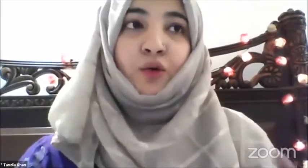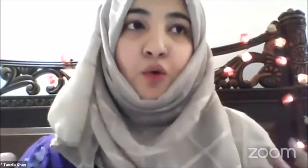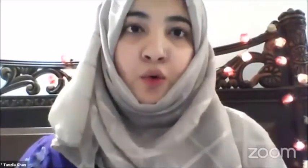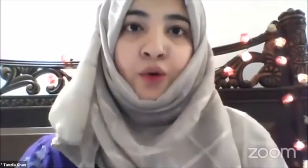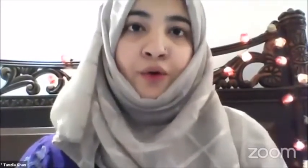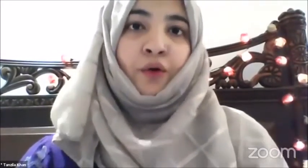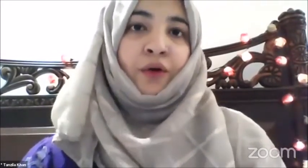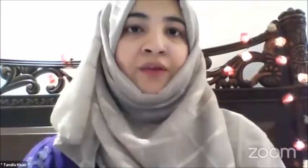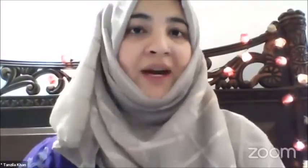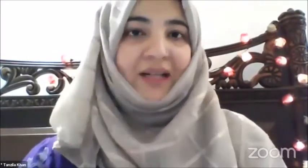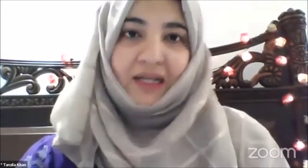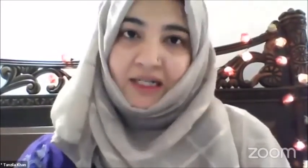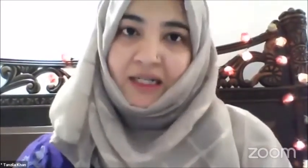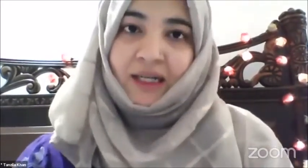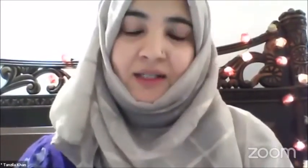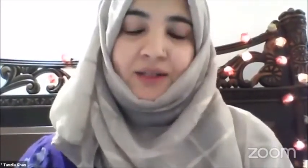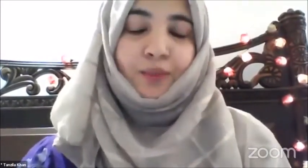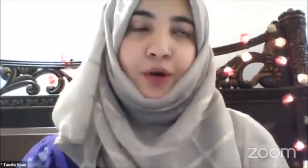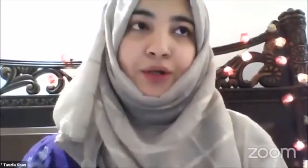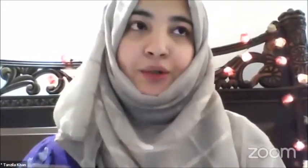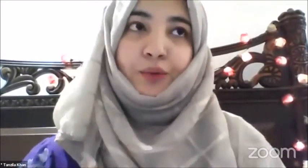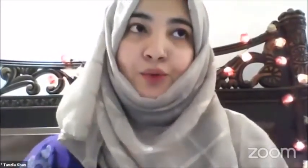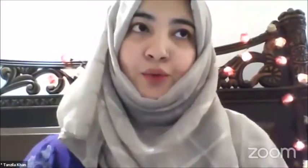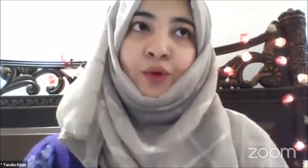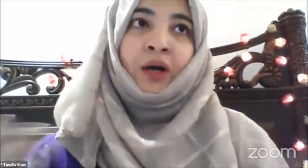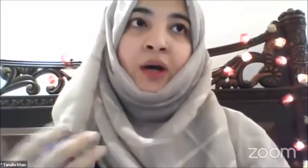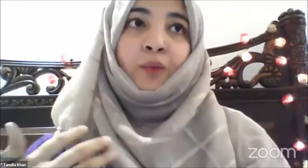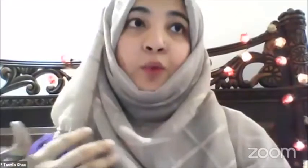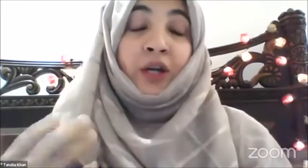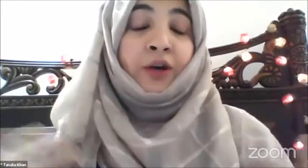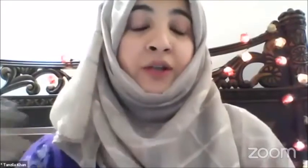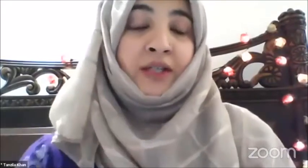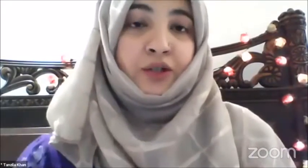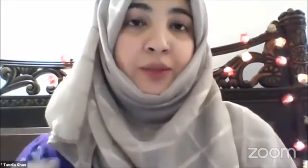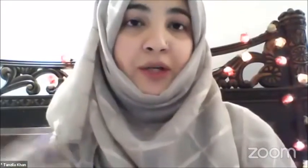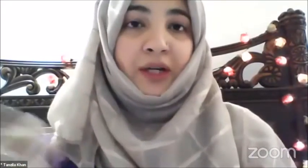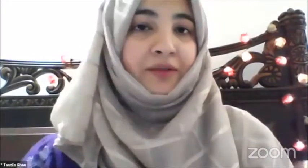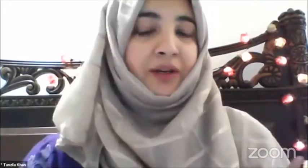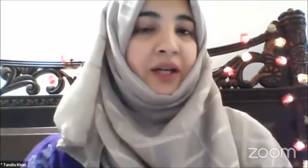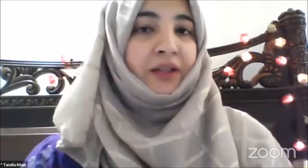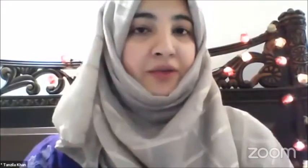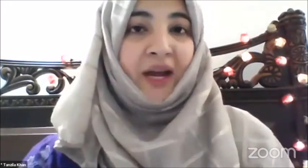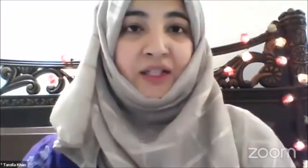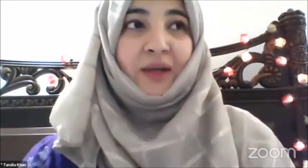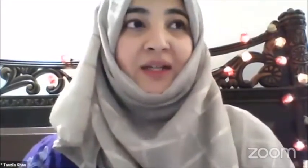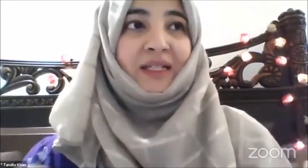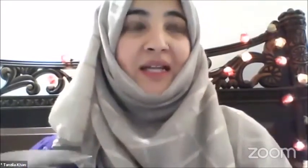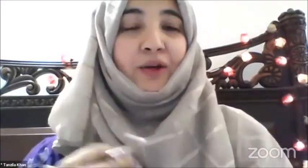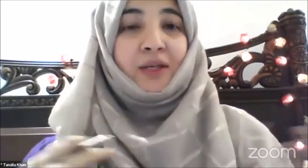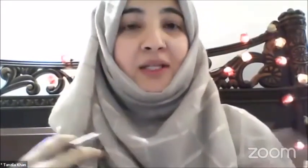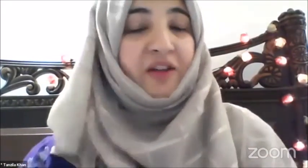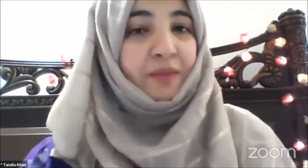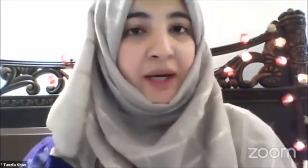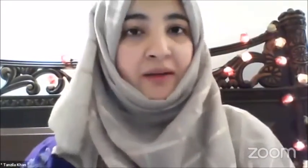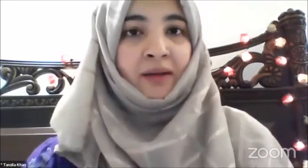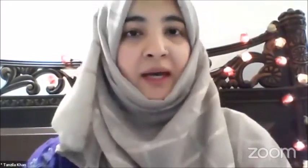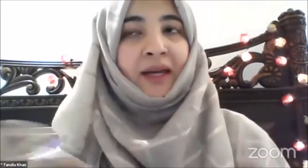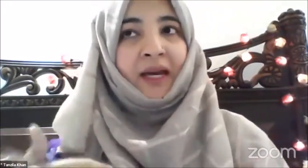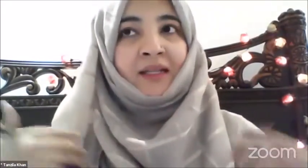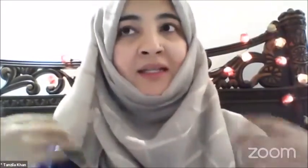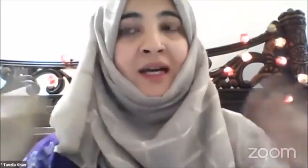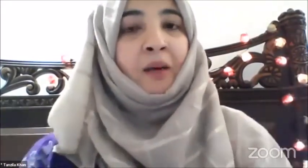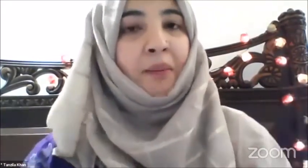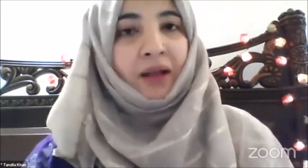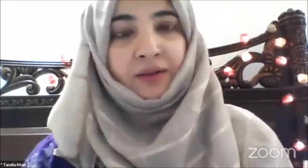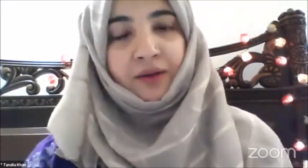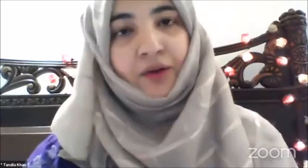the core of identity. It's important to know what are your sexual, reproductive and health rights to understand yourself better and